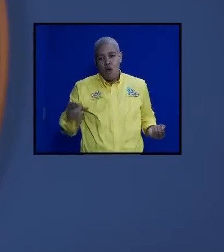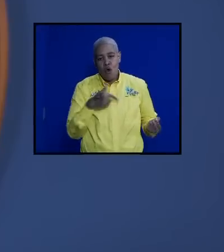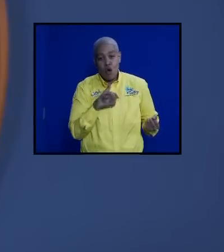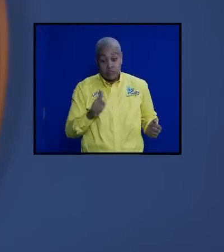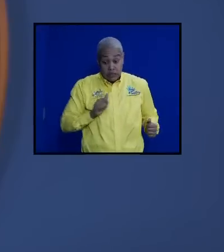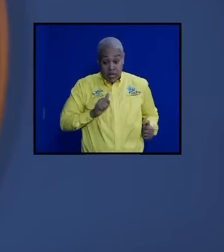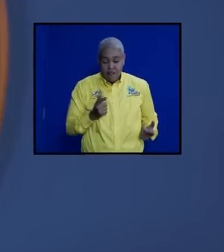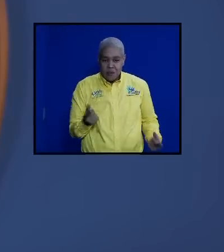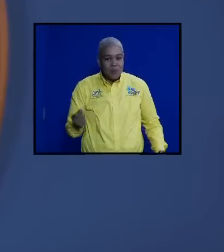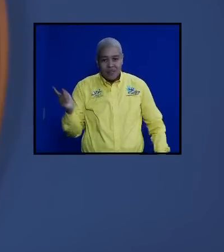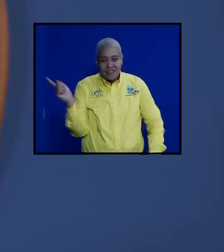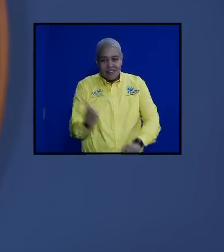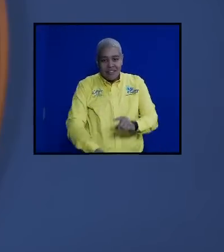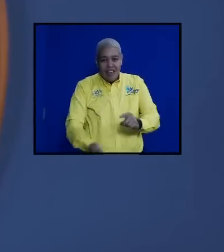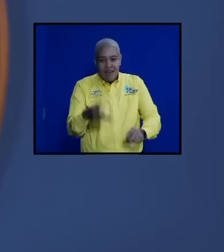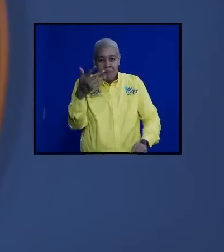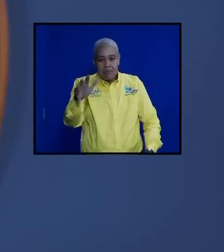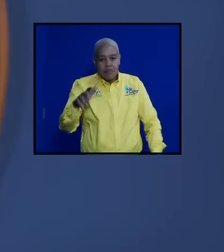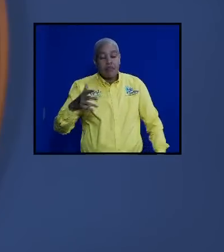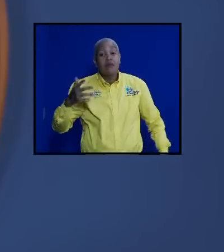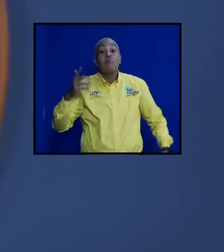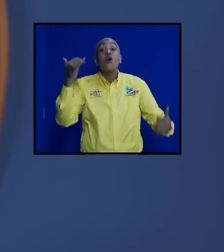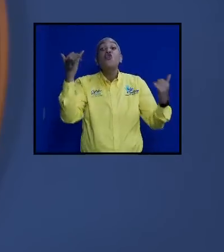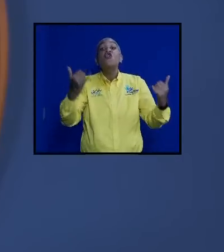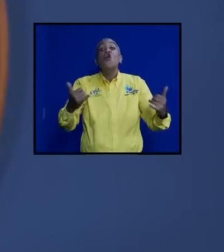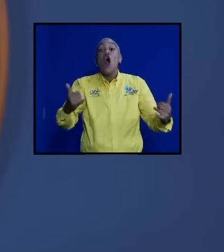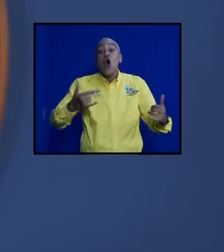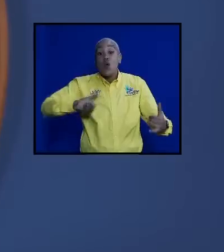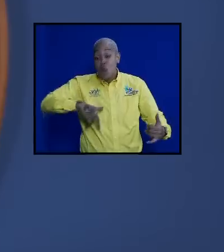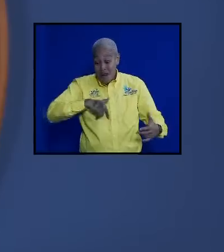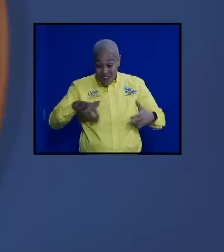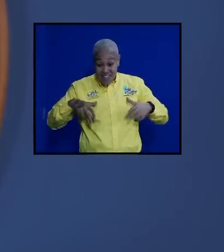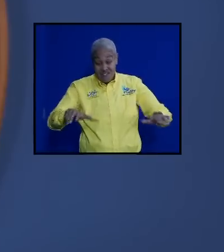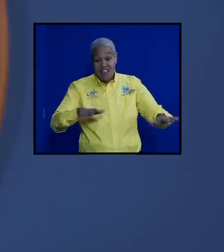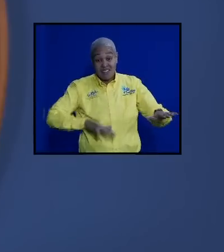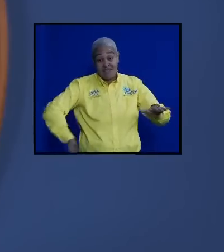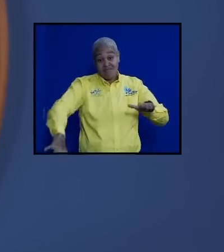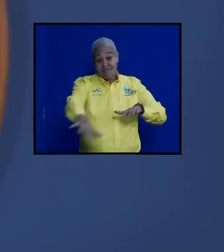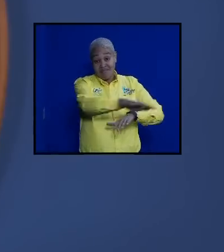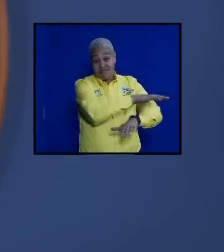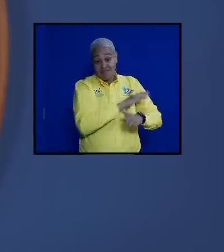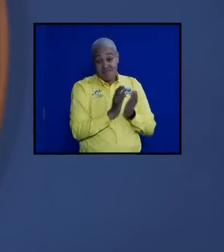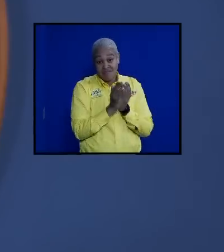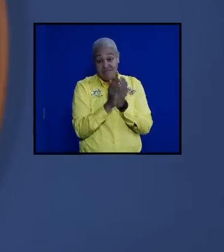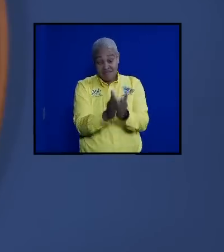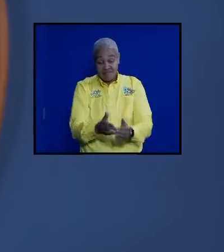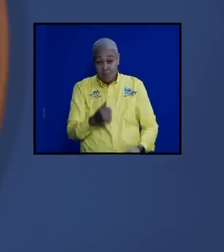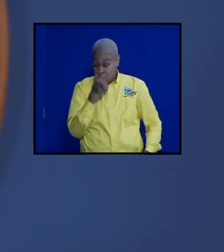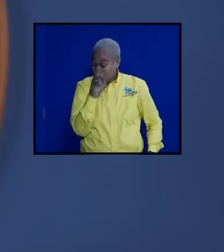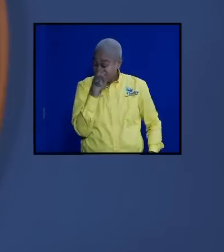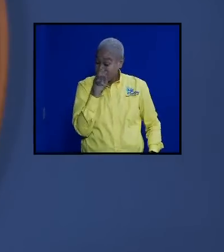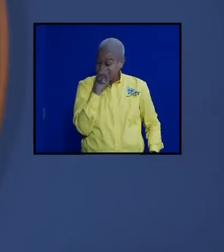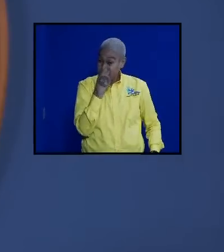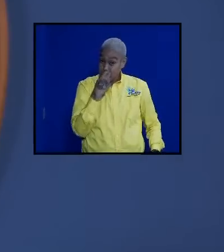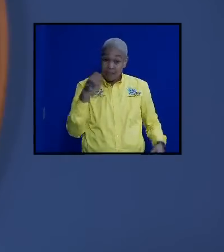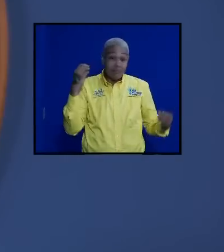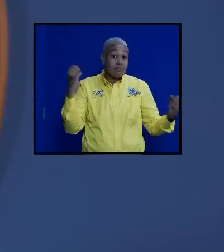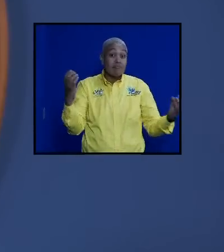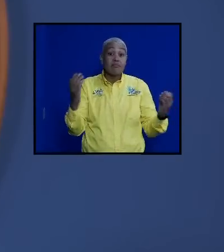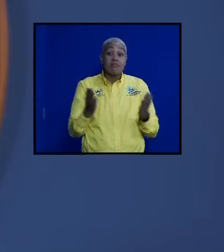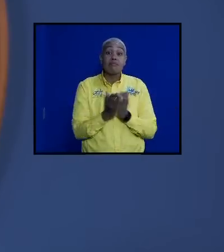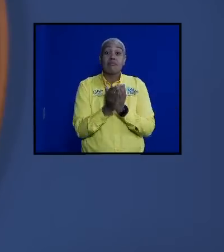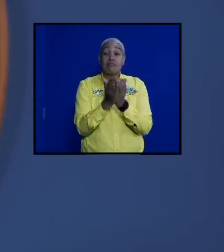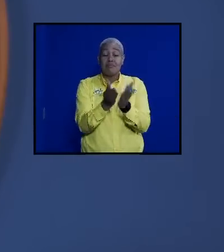others. We have invested now in our domain control. Several offshore patrol vessels have been